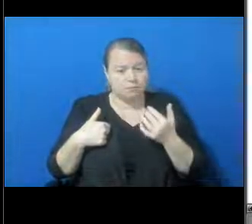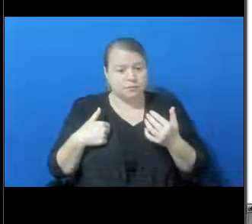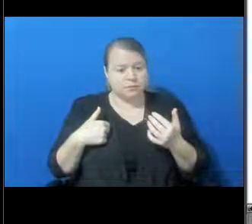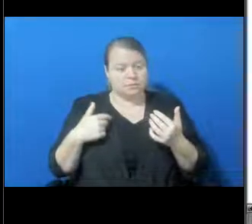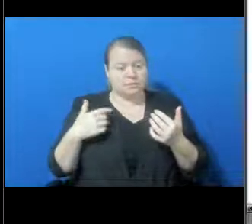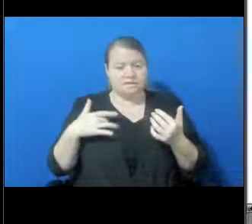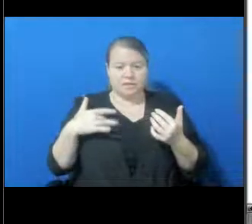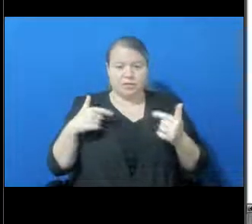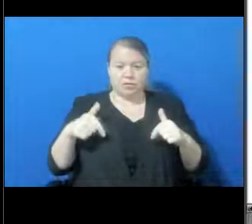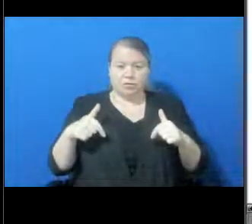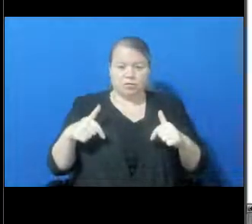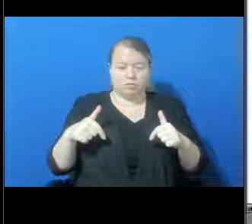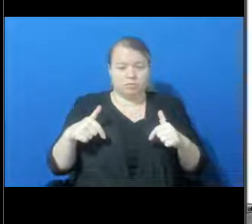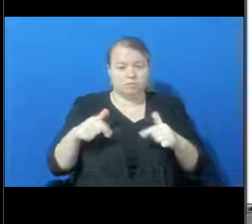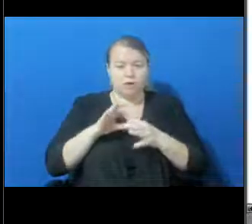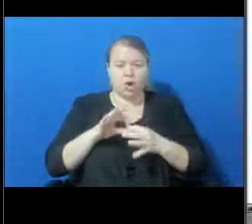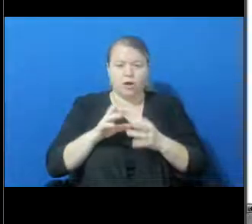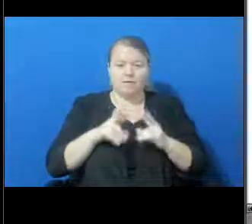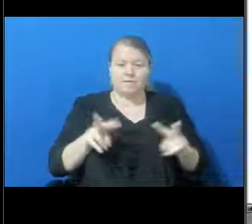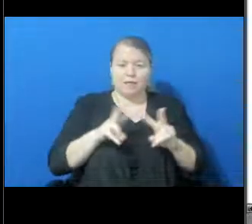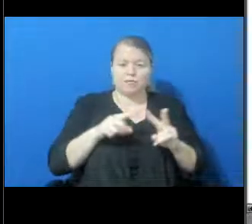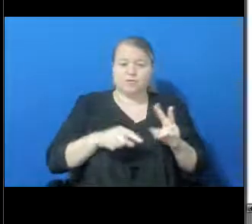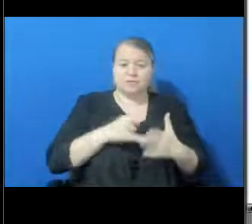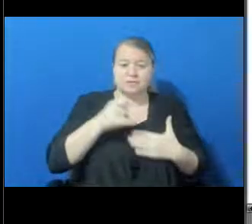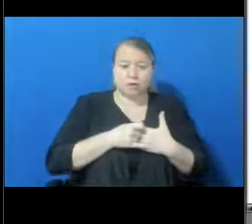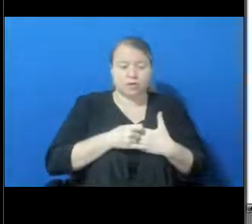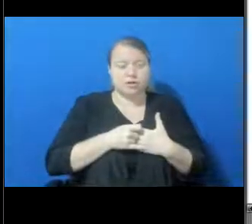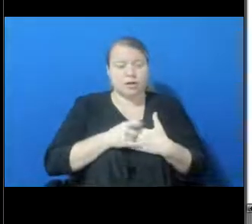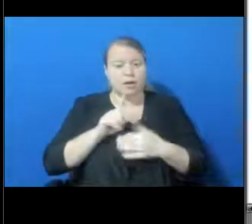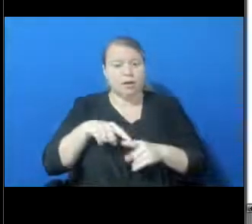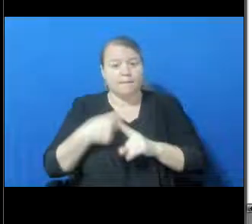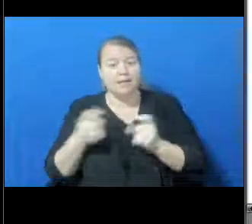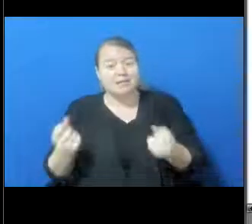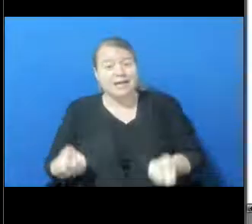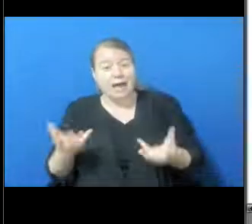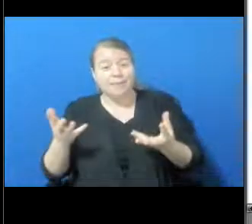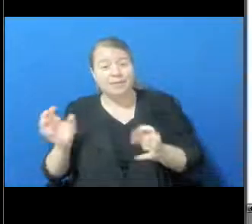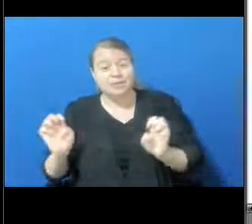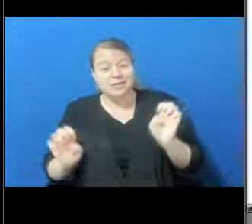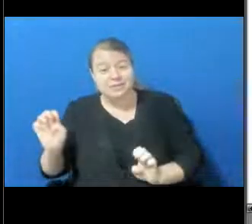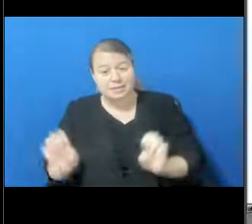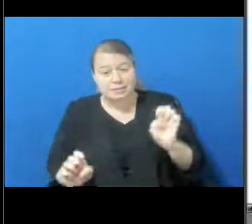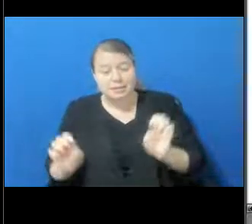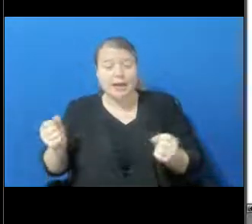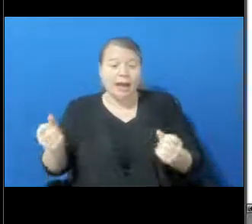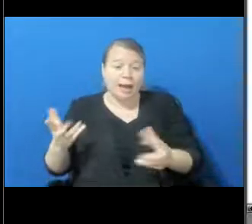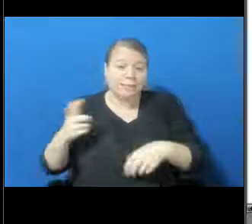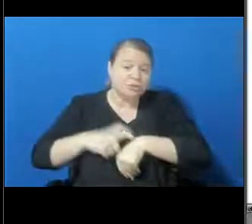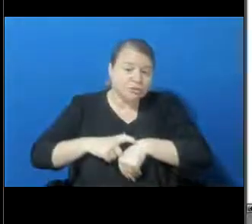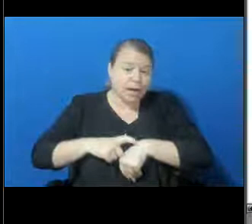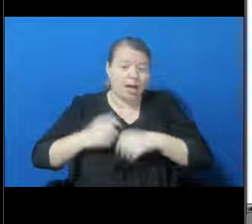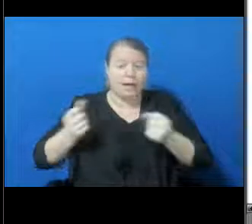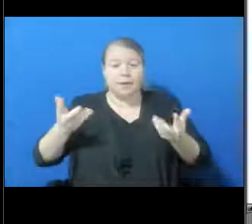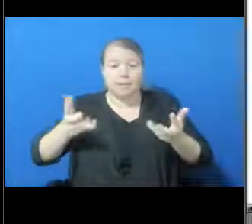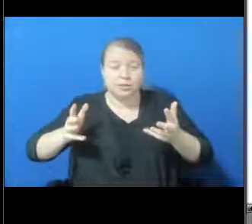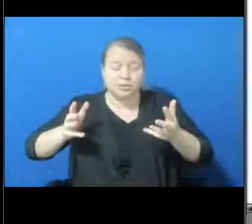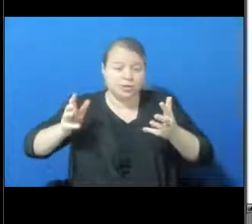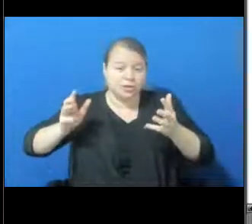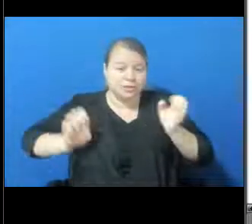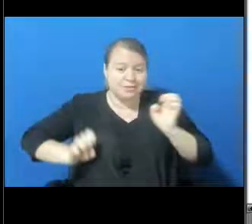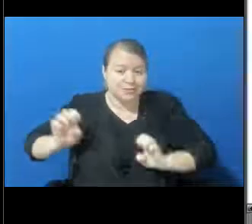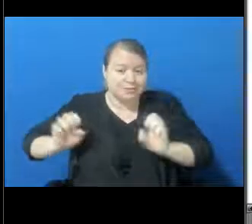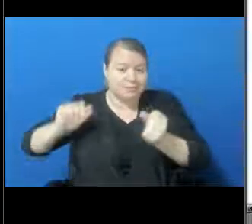project and at the same time give the time for how much assessment how much time and assessments have been addressed